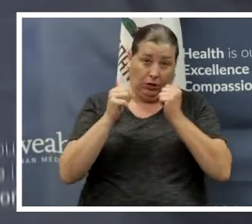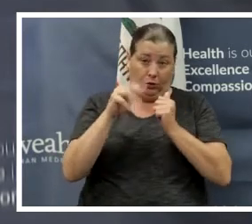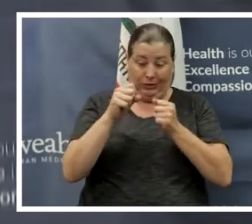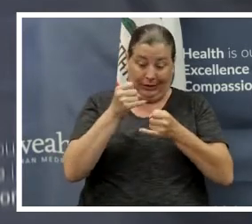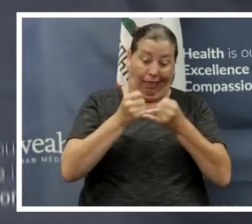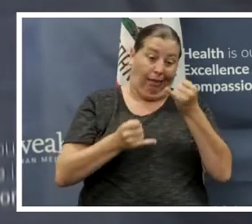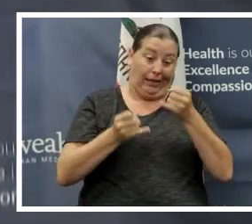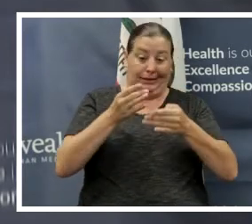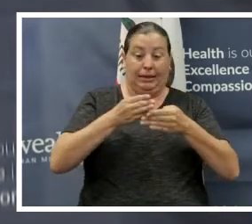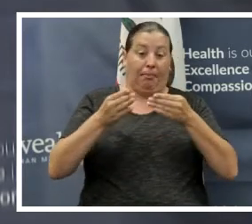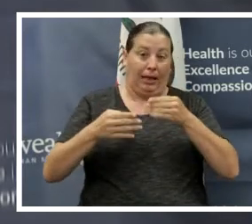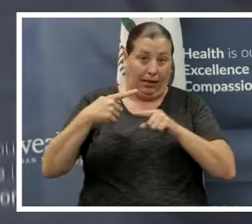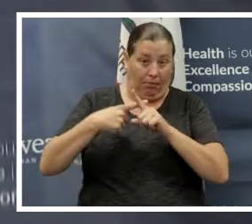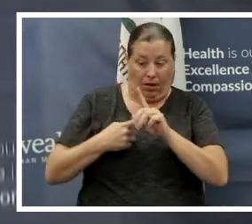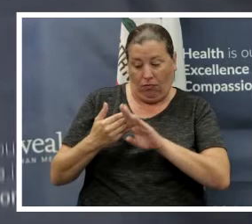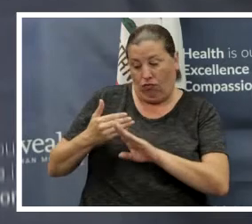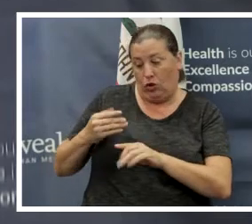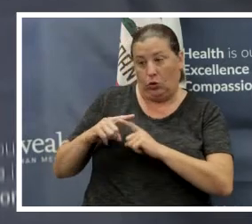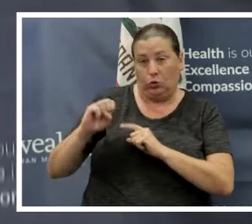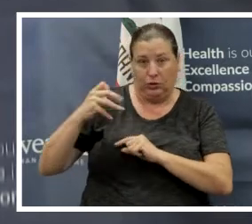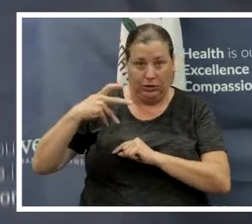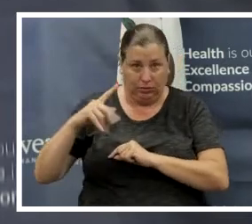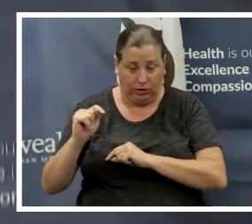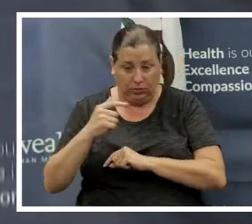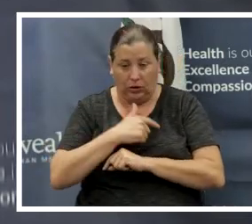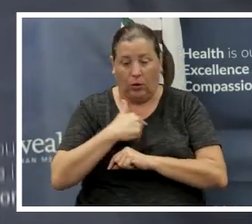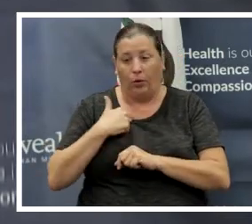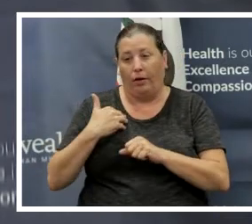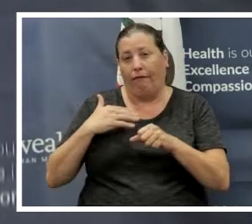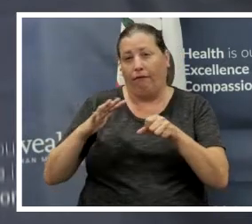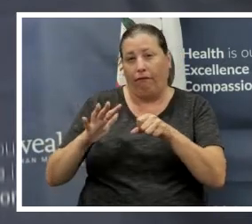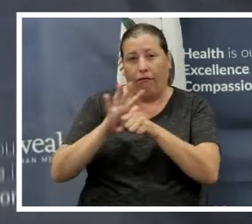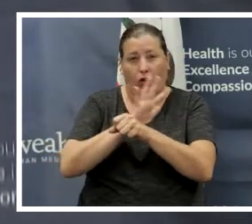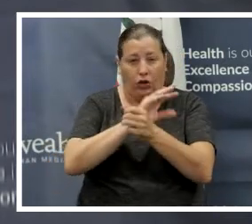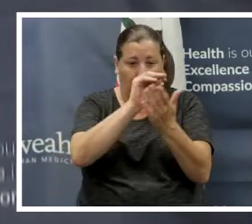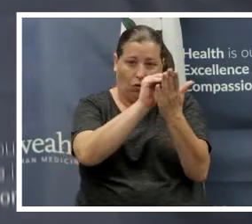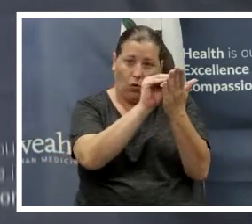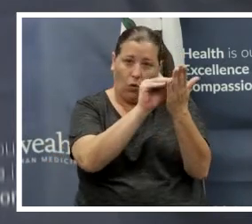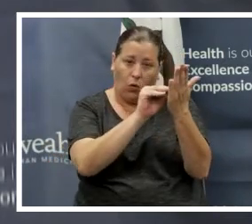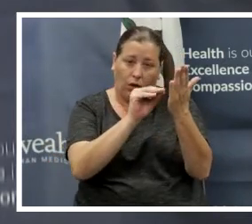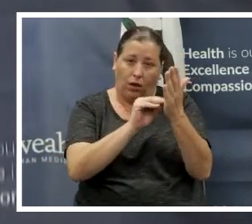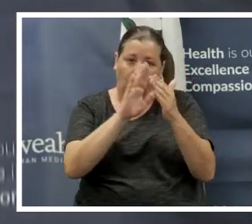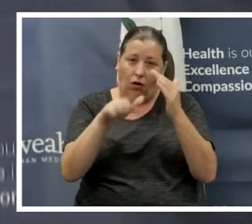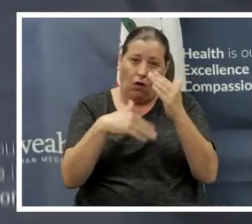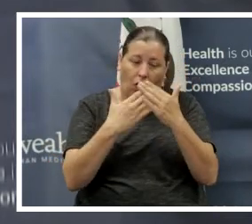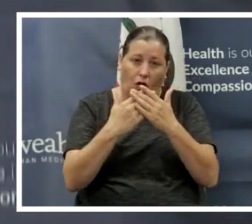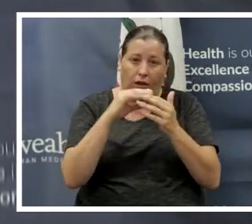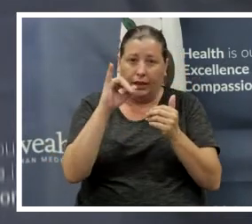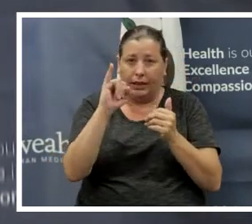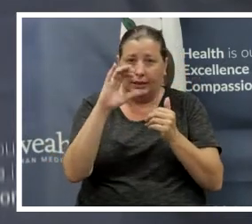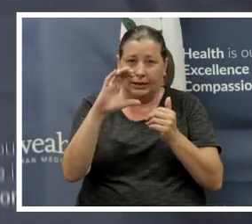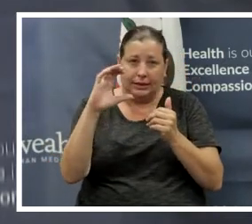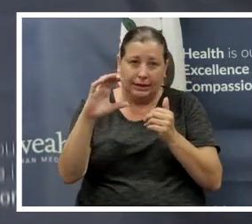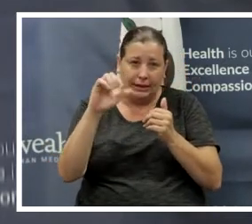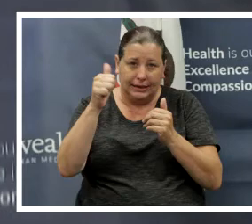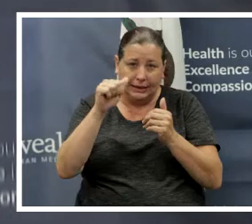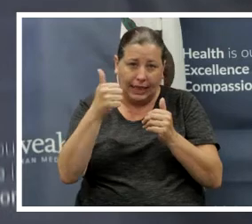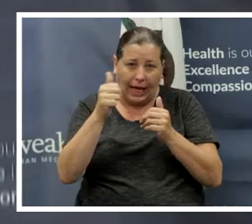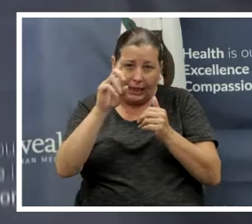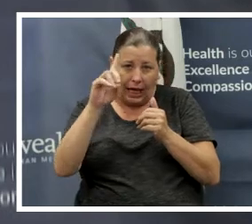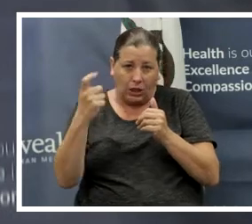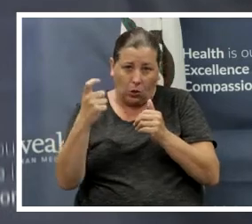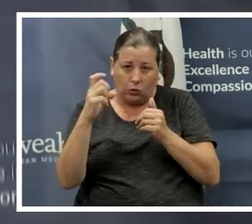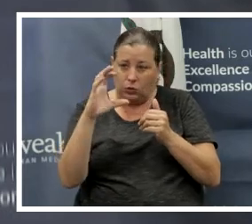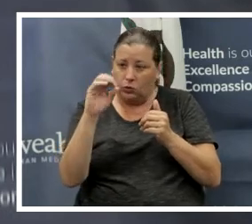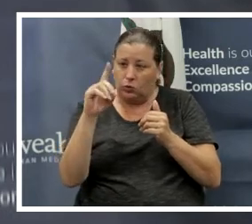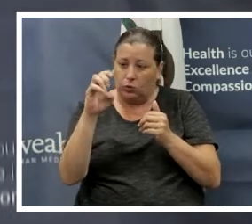month prior to September, we have fully coded all of the ICD-10 diagnoses codes that